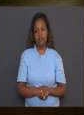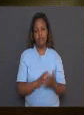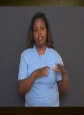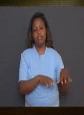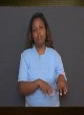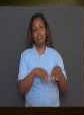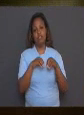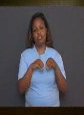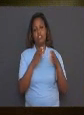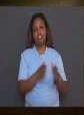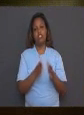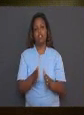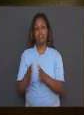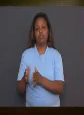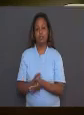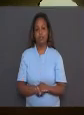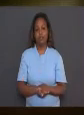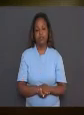Students, let's get ready.